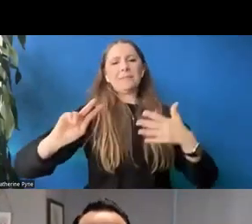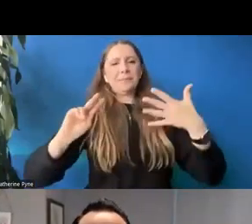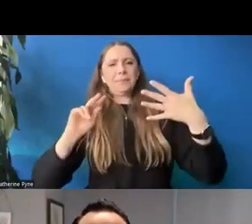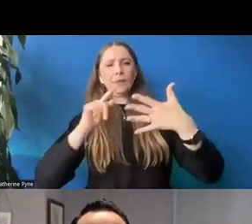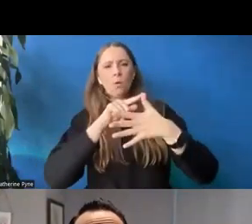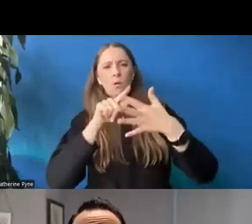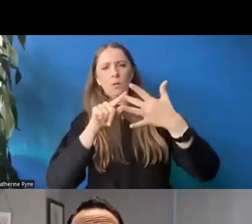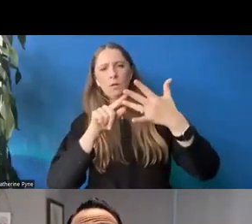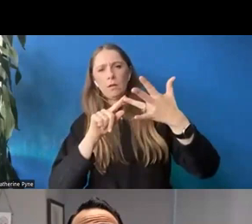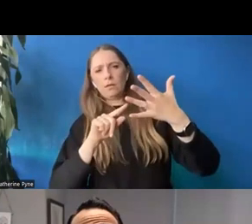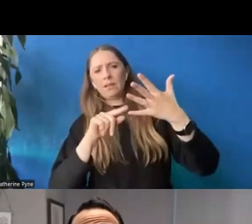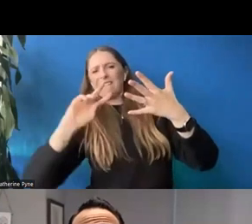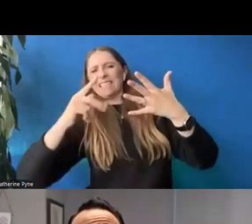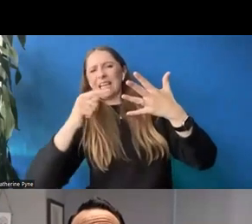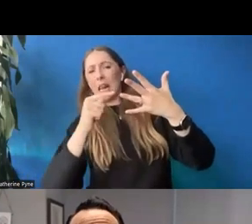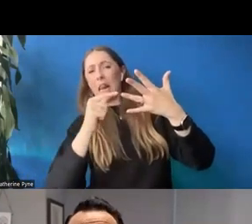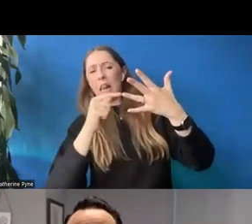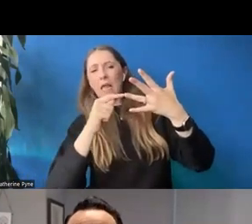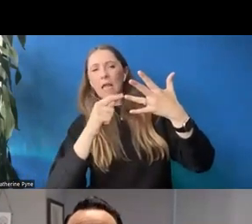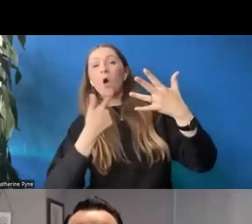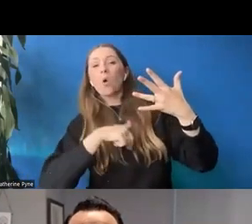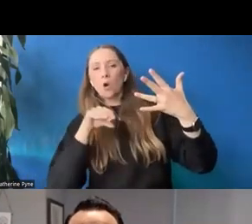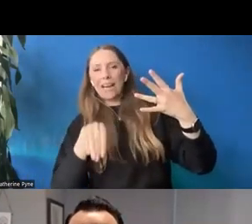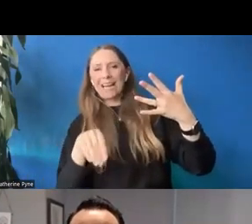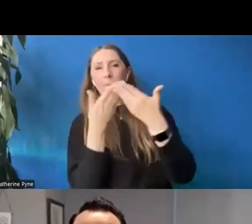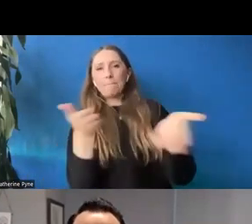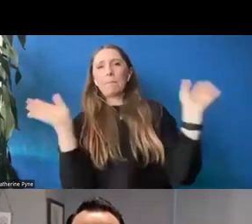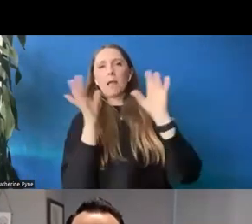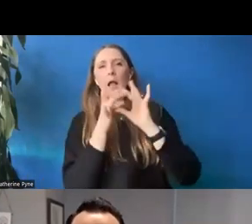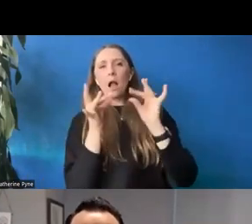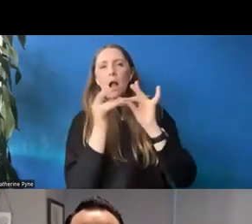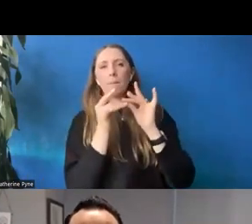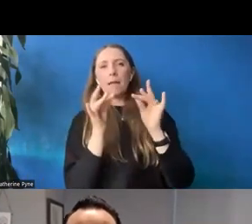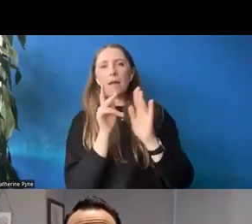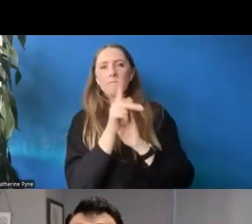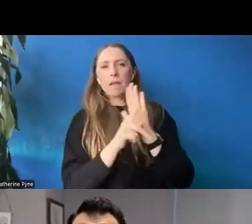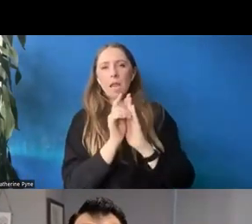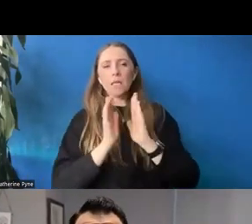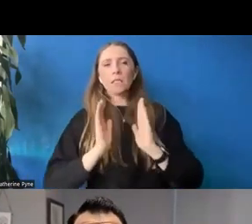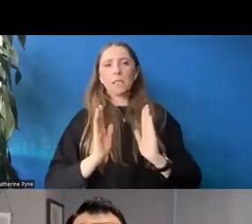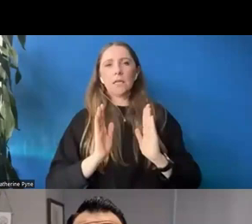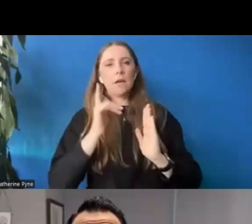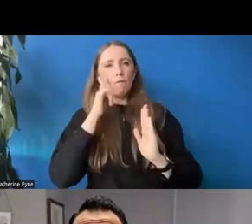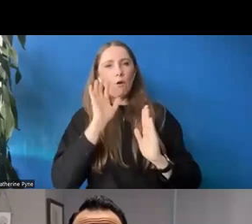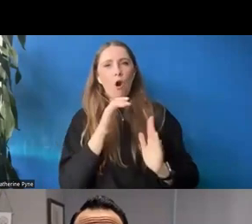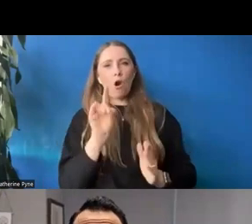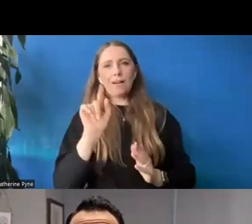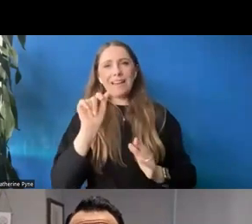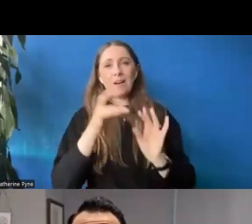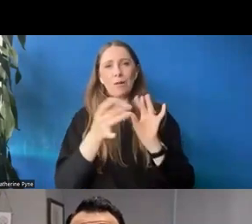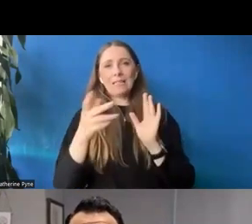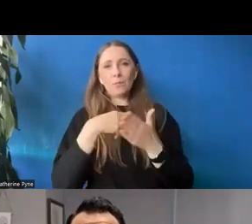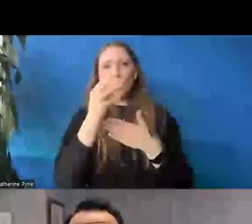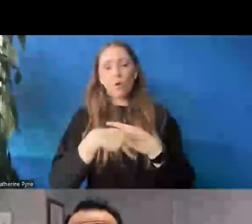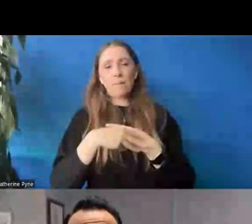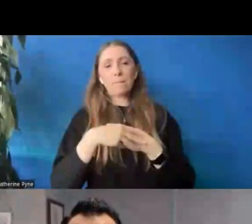bullet there. We are currently in a public comment phase for the regulations that govern our data release program. I can say that overall, these are